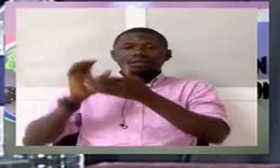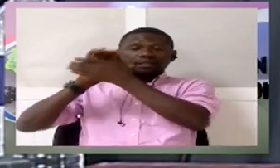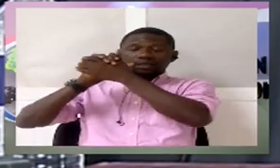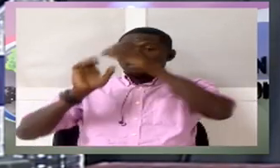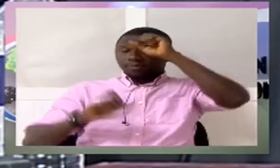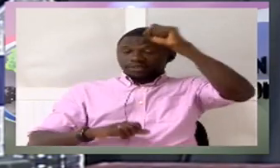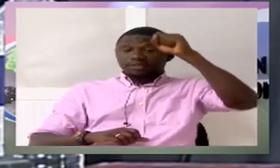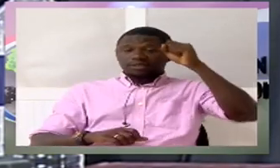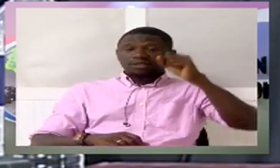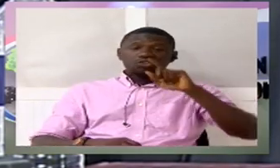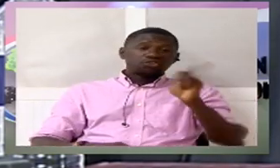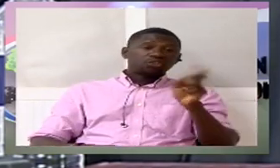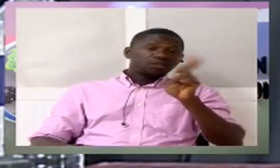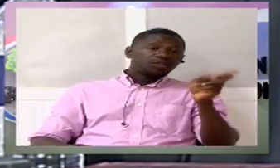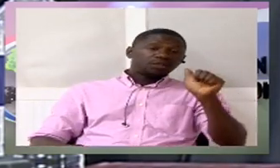We were